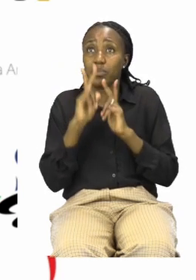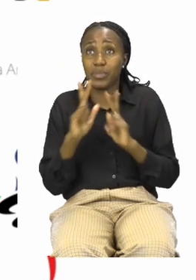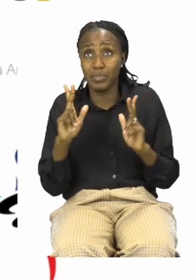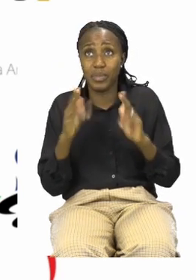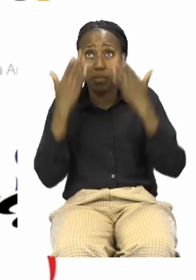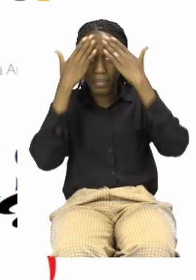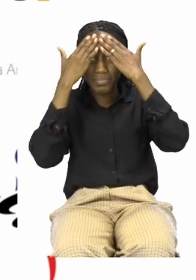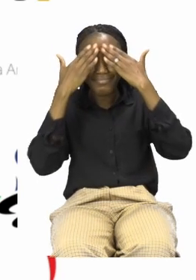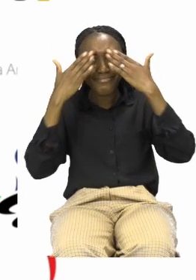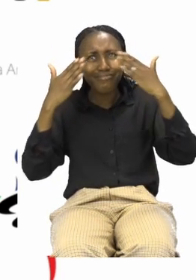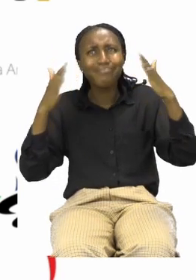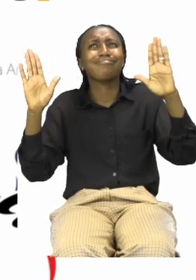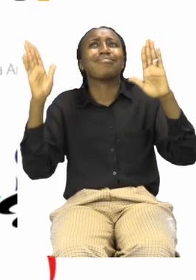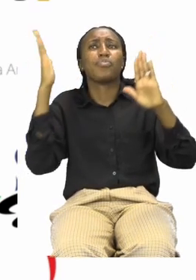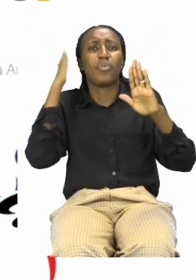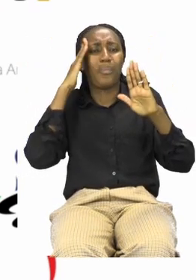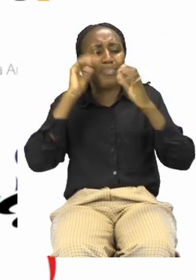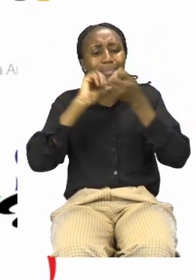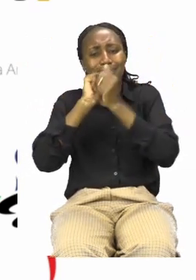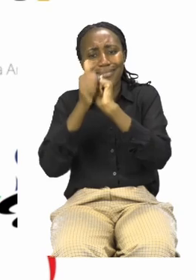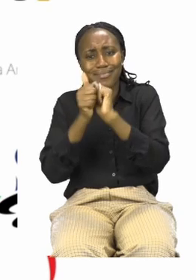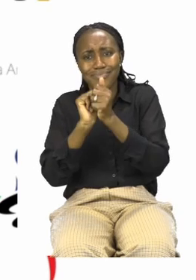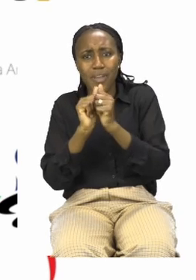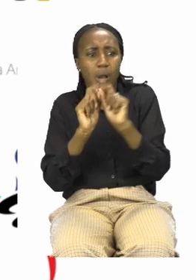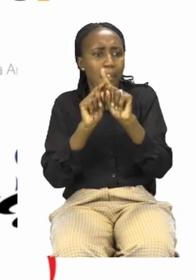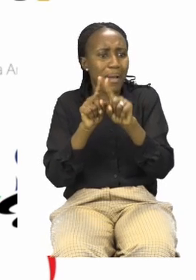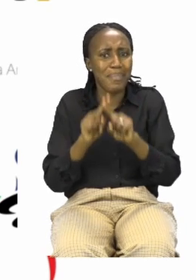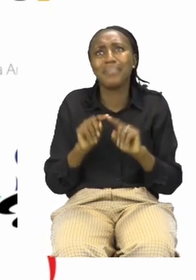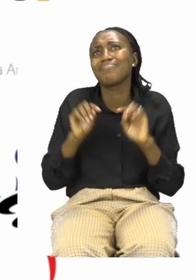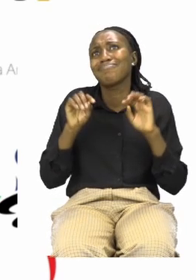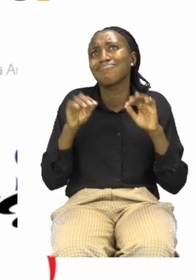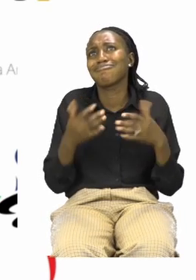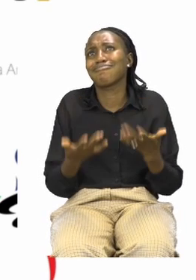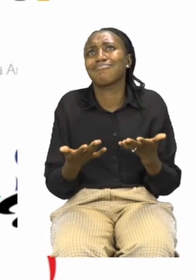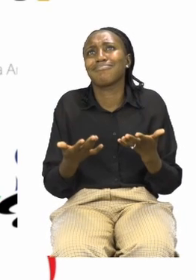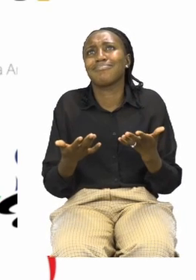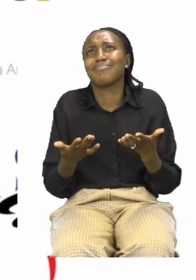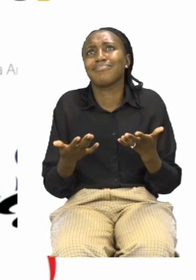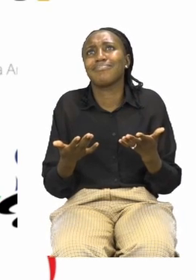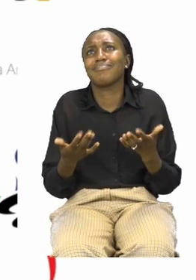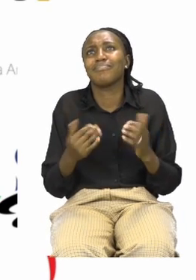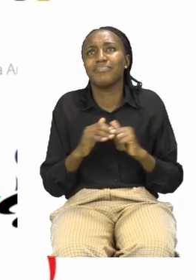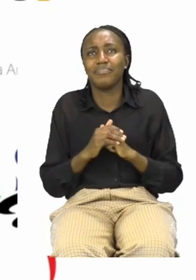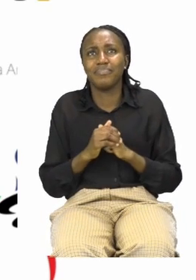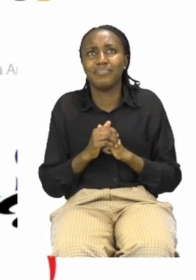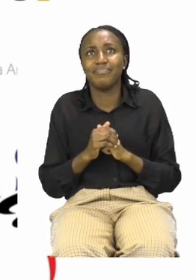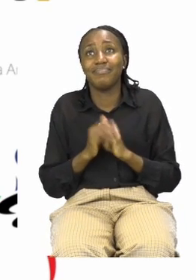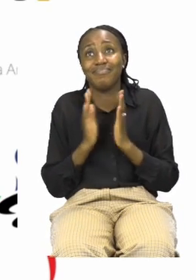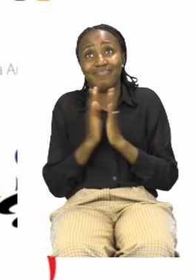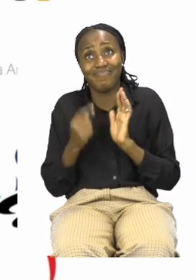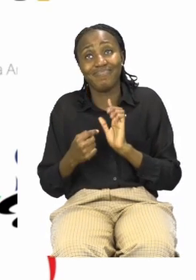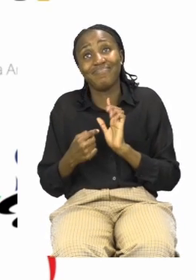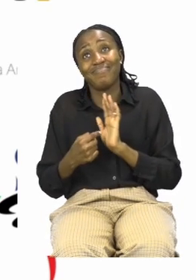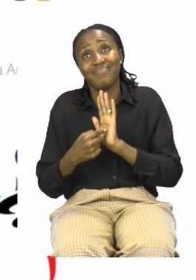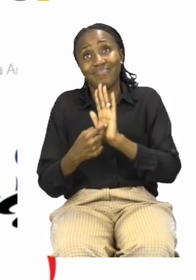get, general information about what these federations are for. Please stay